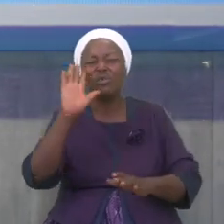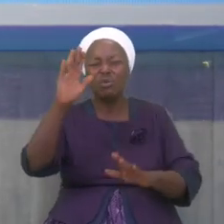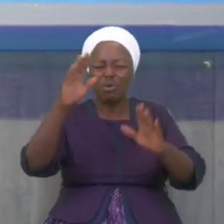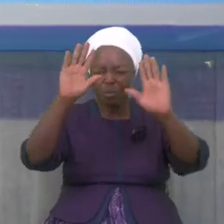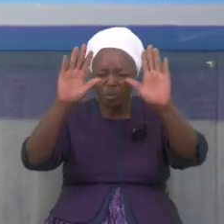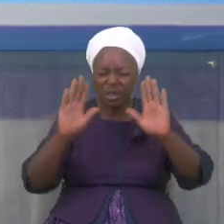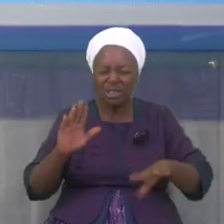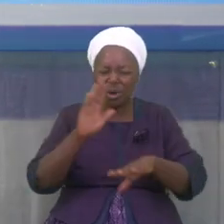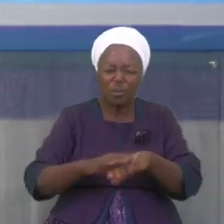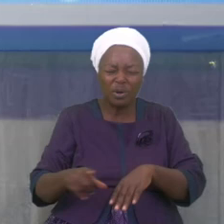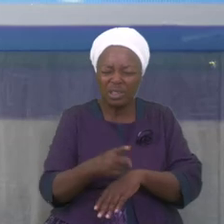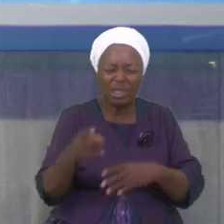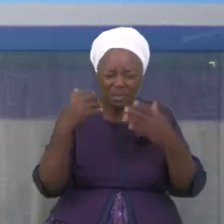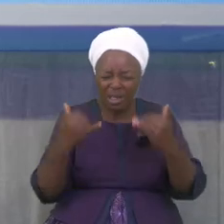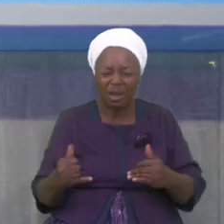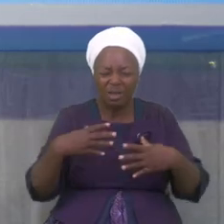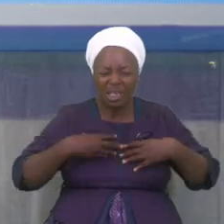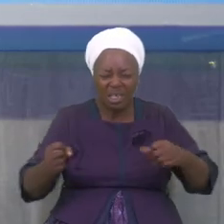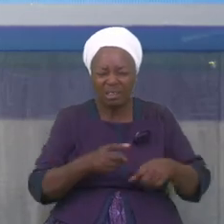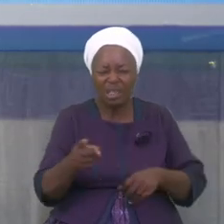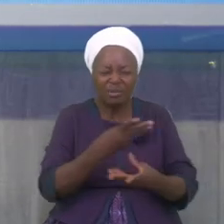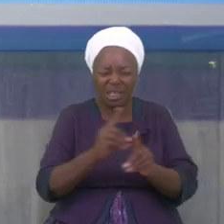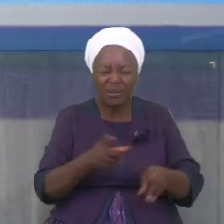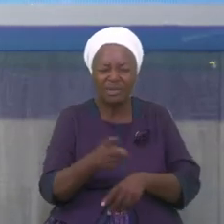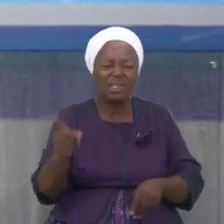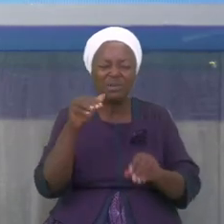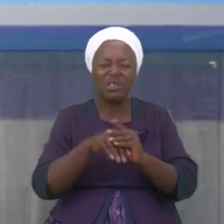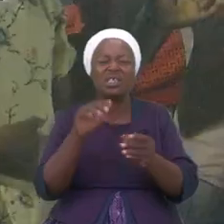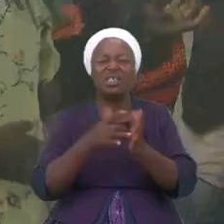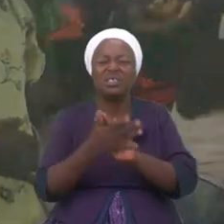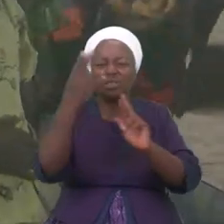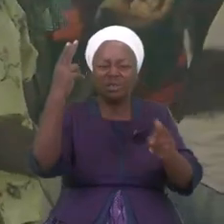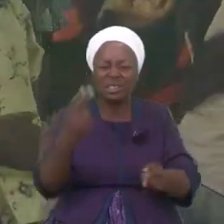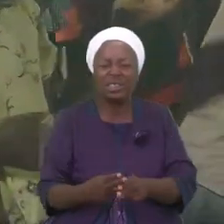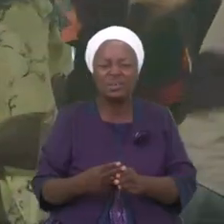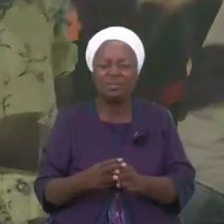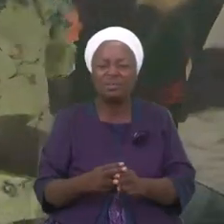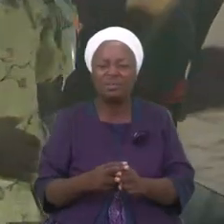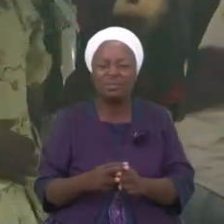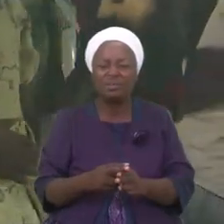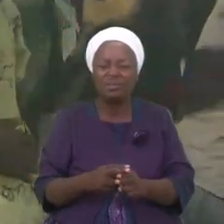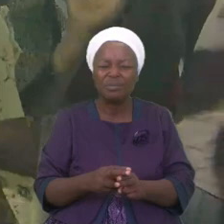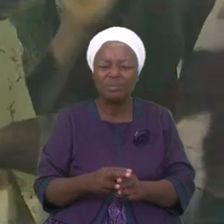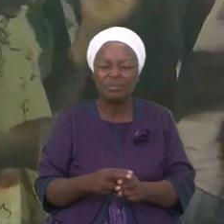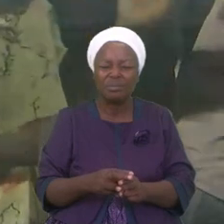upon them now. Heal them, deliver them in Jesus' name.